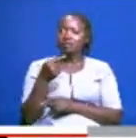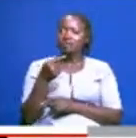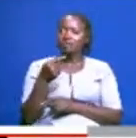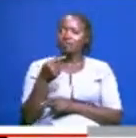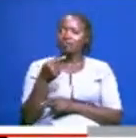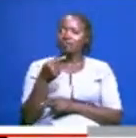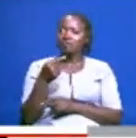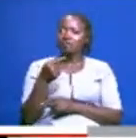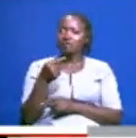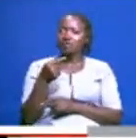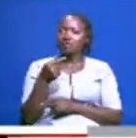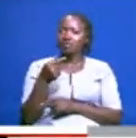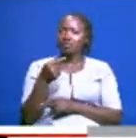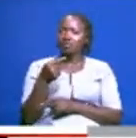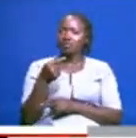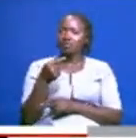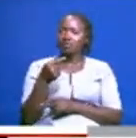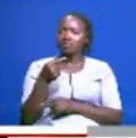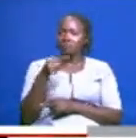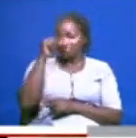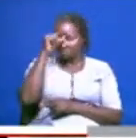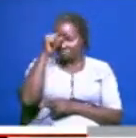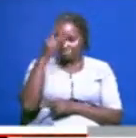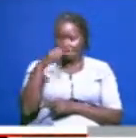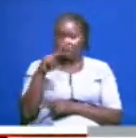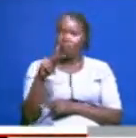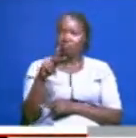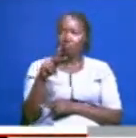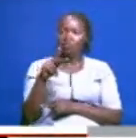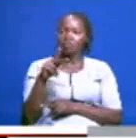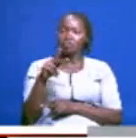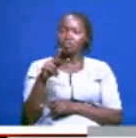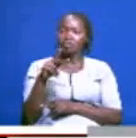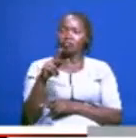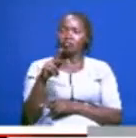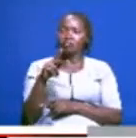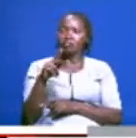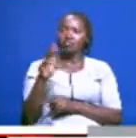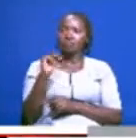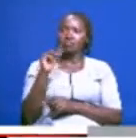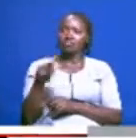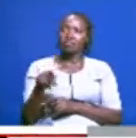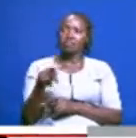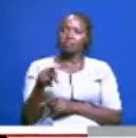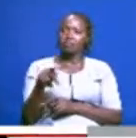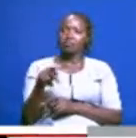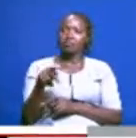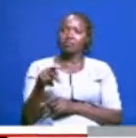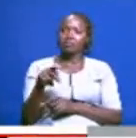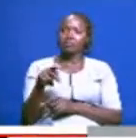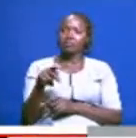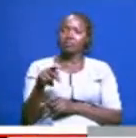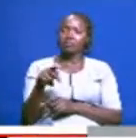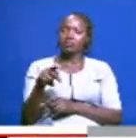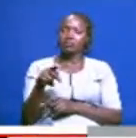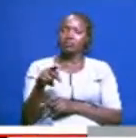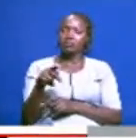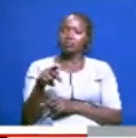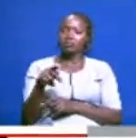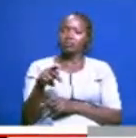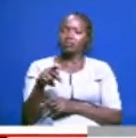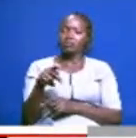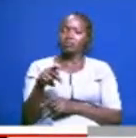policy, government coming up with policy, we as legislators coming up with legislation that kind